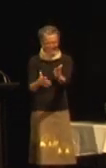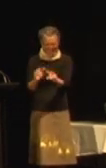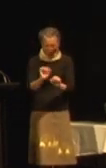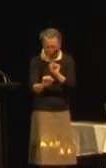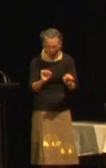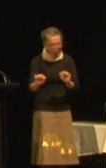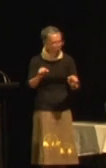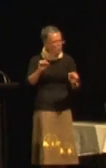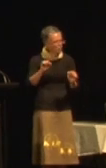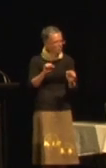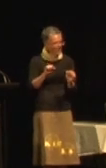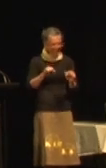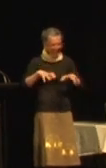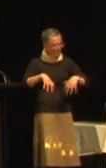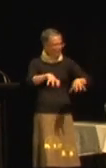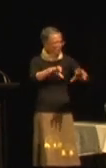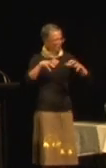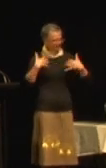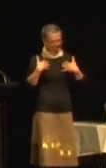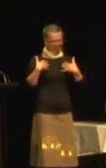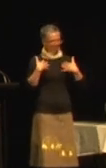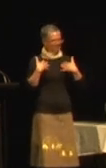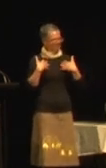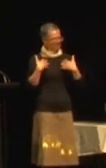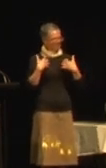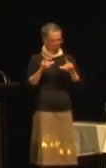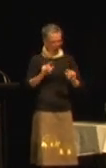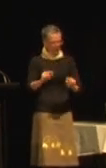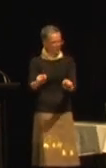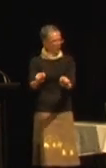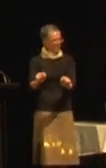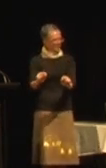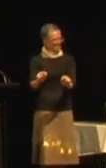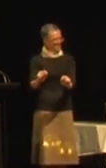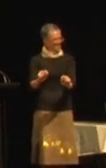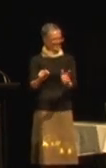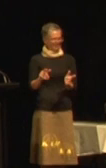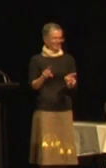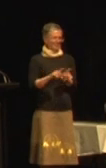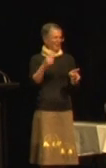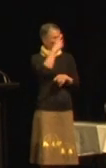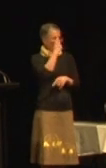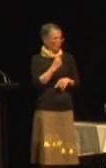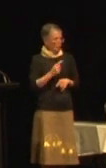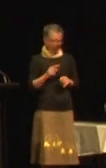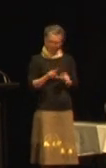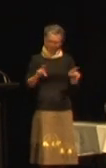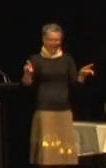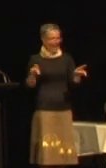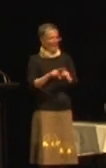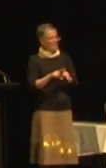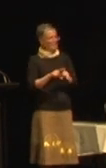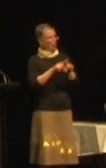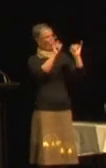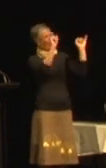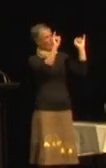own. And this is, of course, a poignant metaphor for where we are as a species now. Ultimately, there's no other mom and dad who's